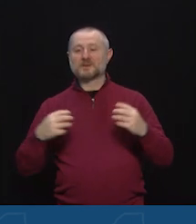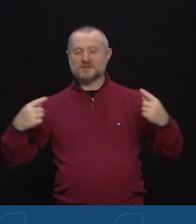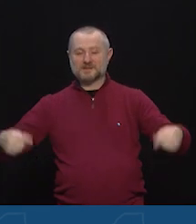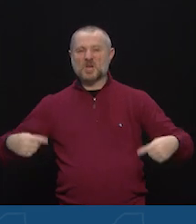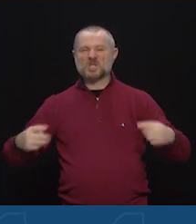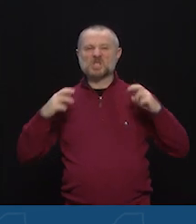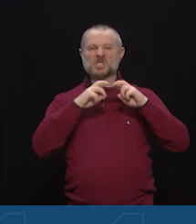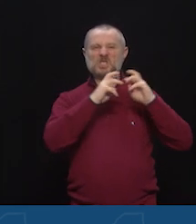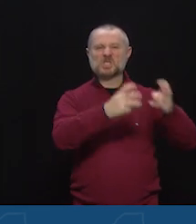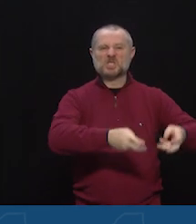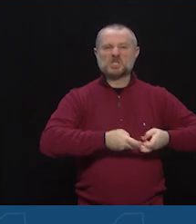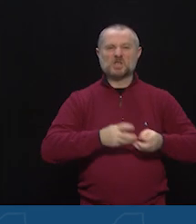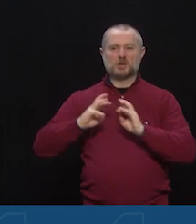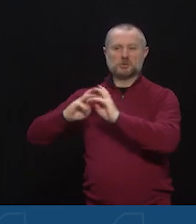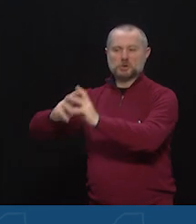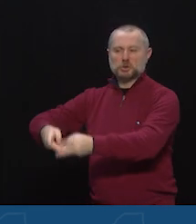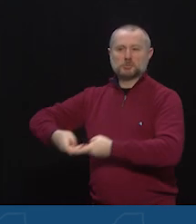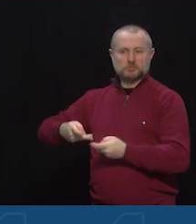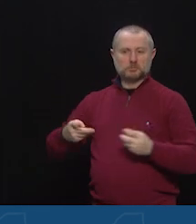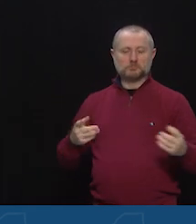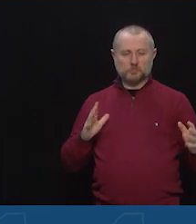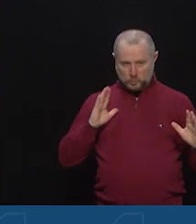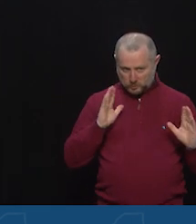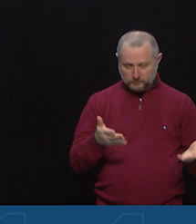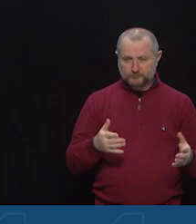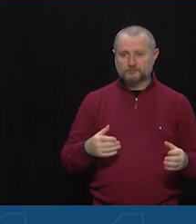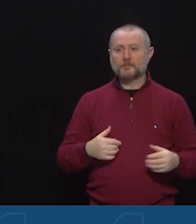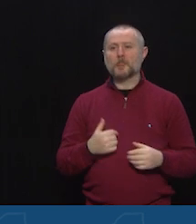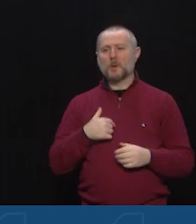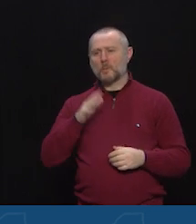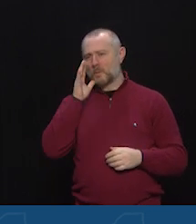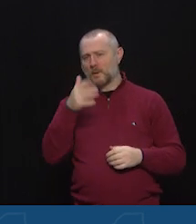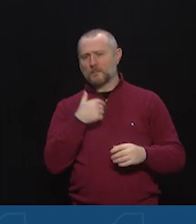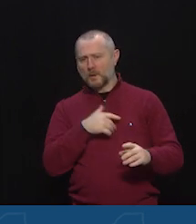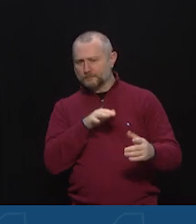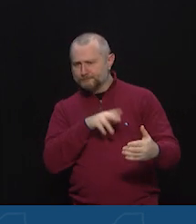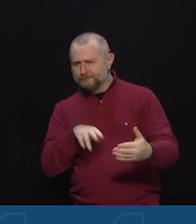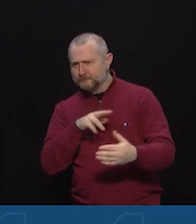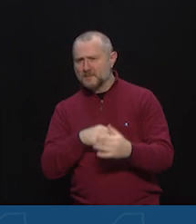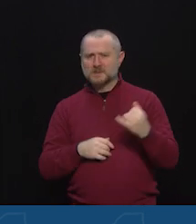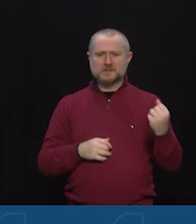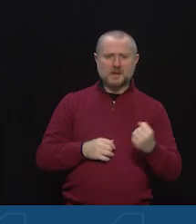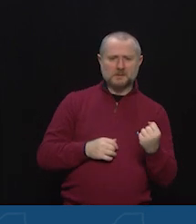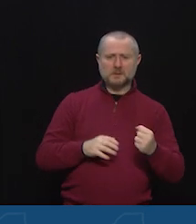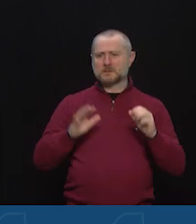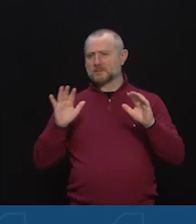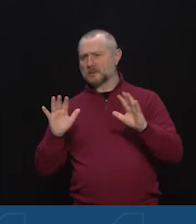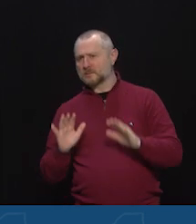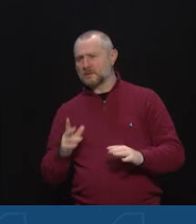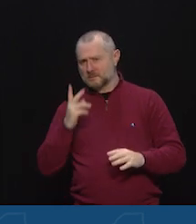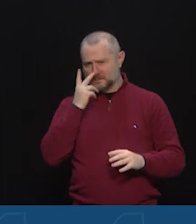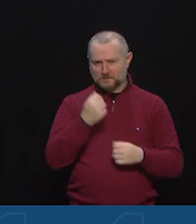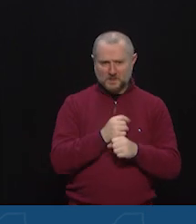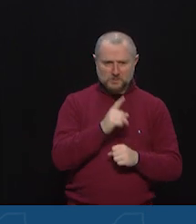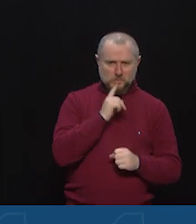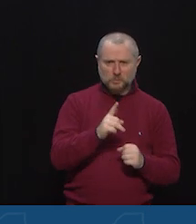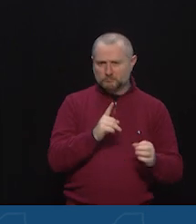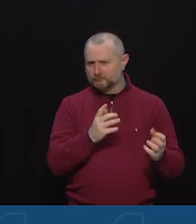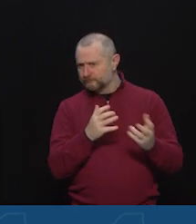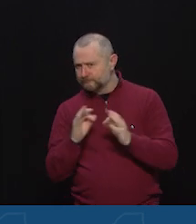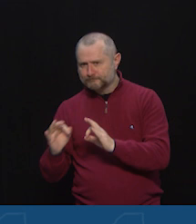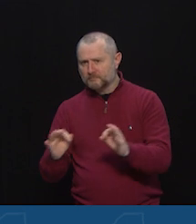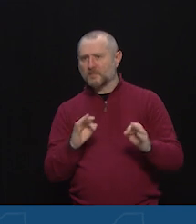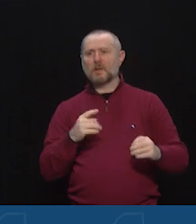closely monitoring the conditions Saturday and Sunday to see, again, we're trying to maximize service, but